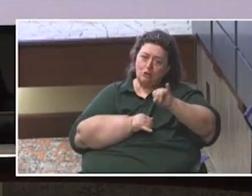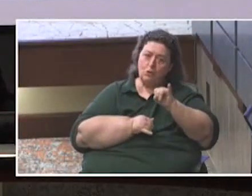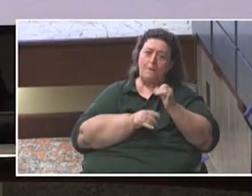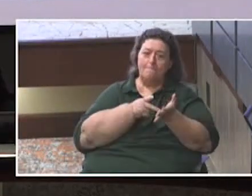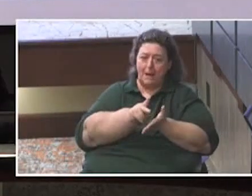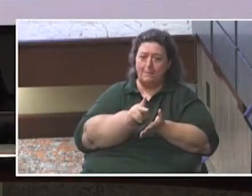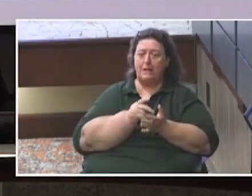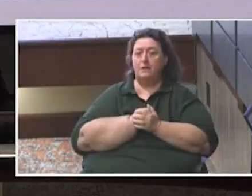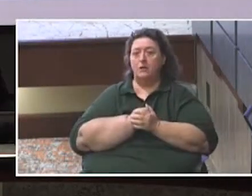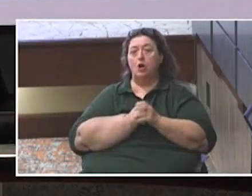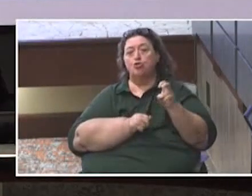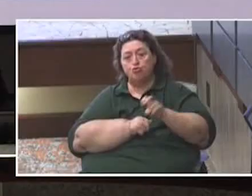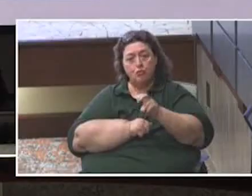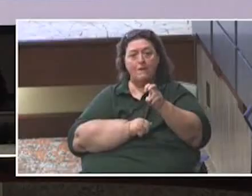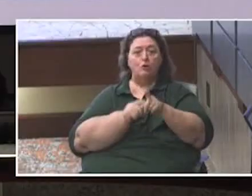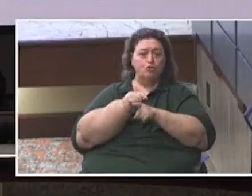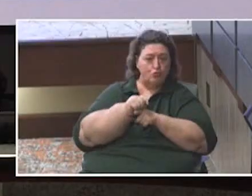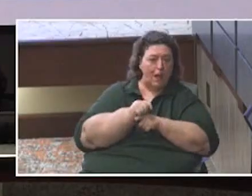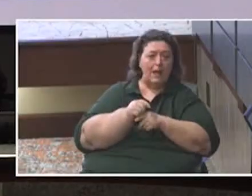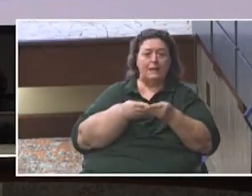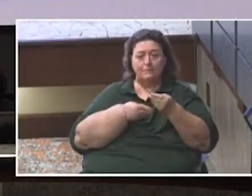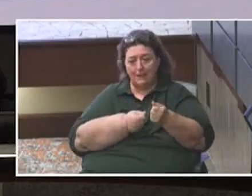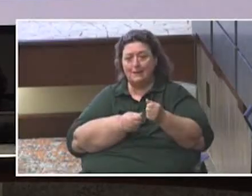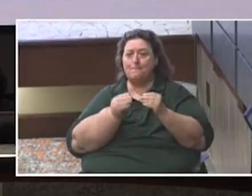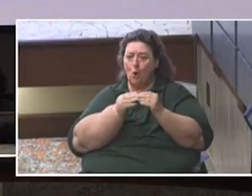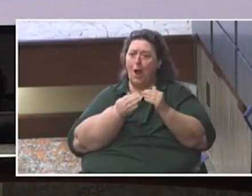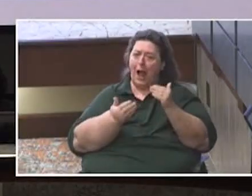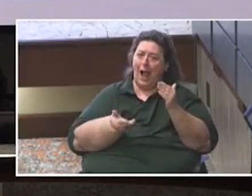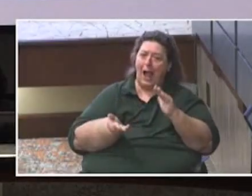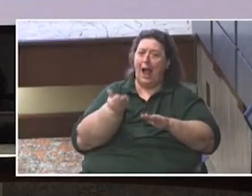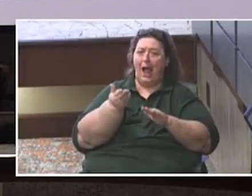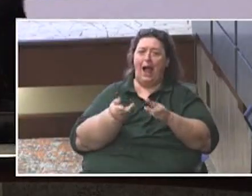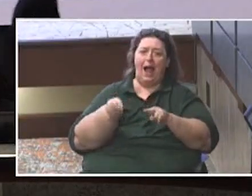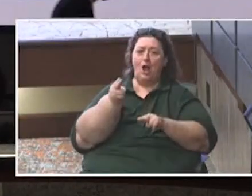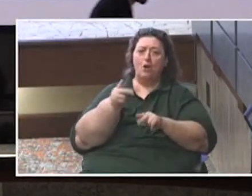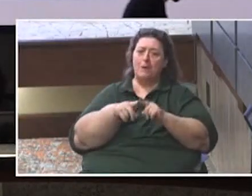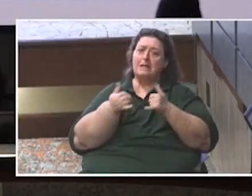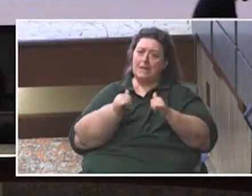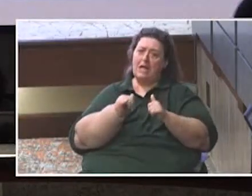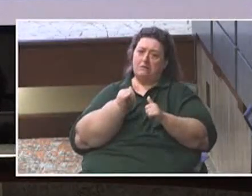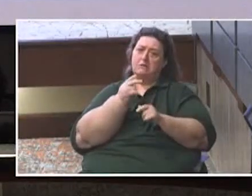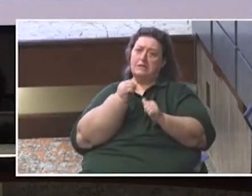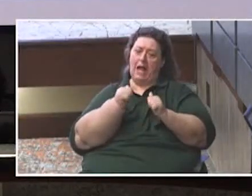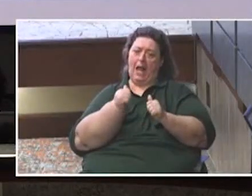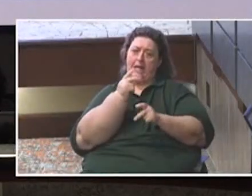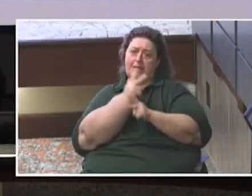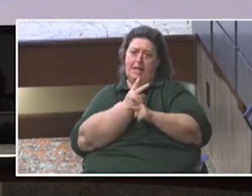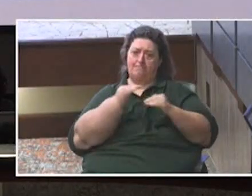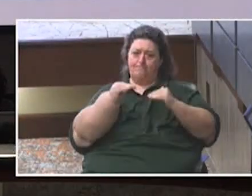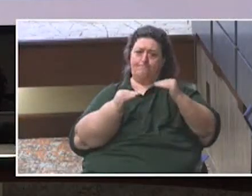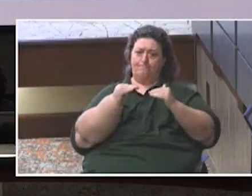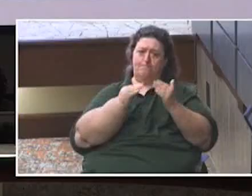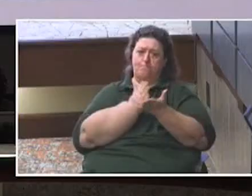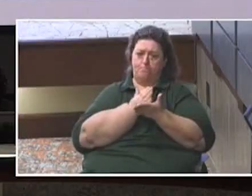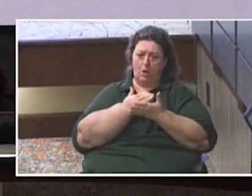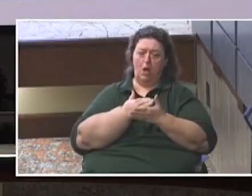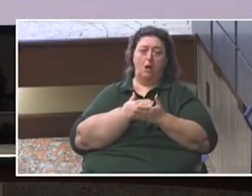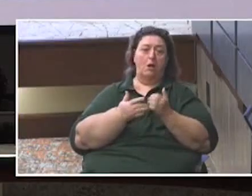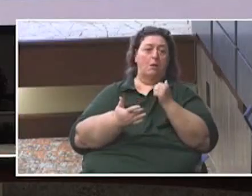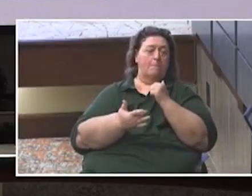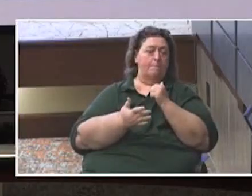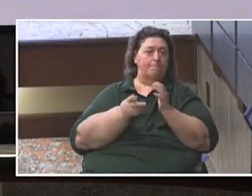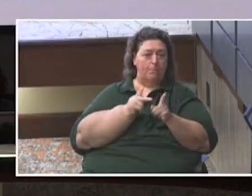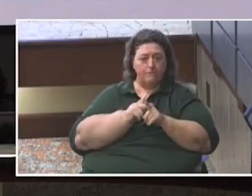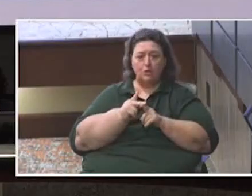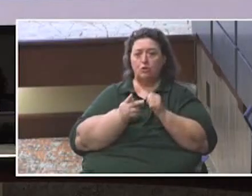payments. Travel and training expenses are slightly higher, but we're still expected to stay within budget on that. Professional technical services are